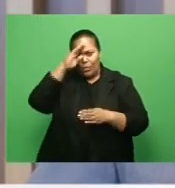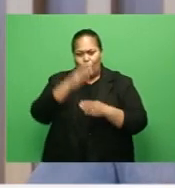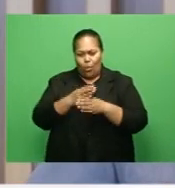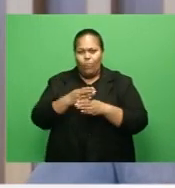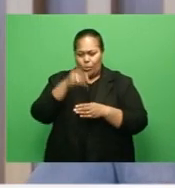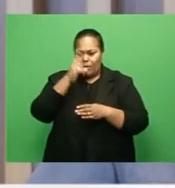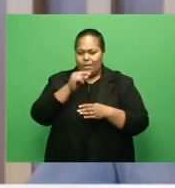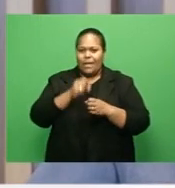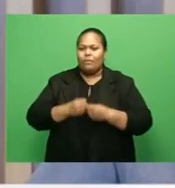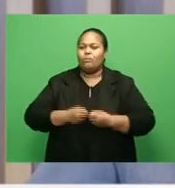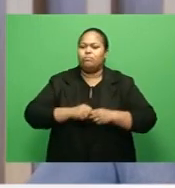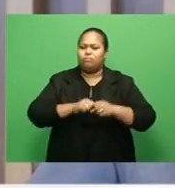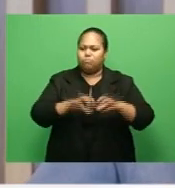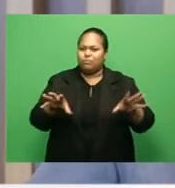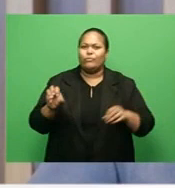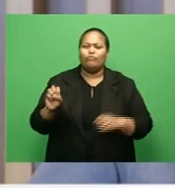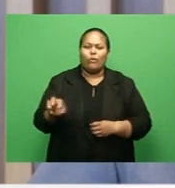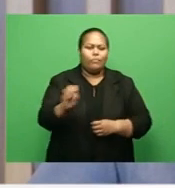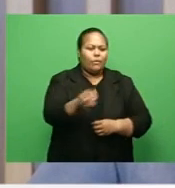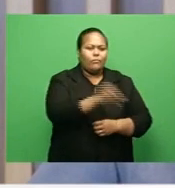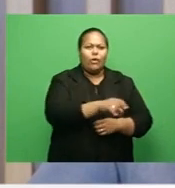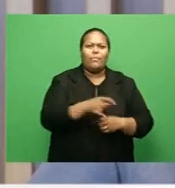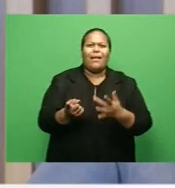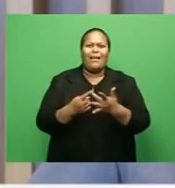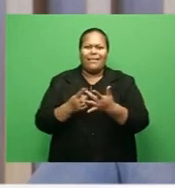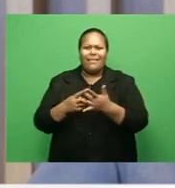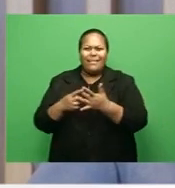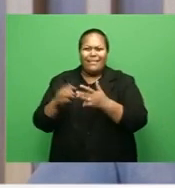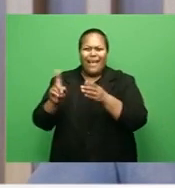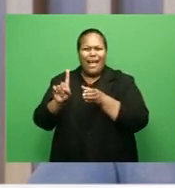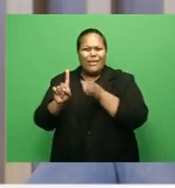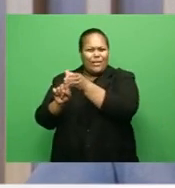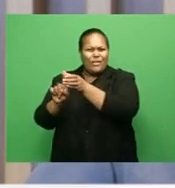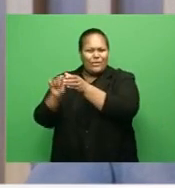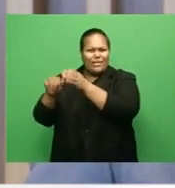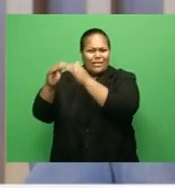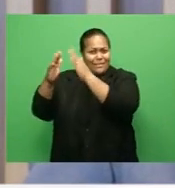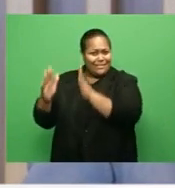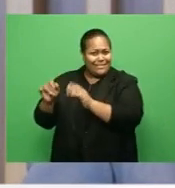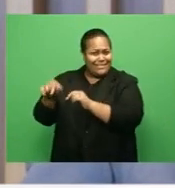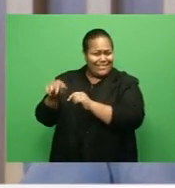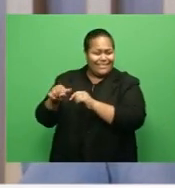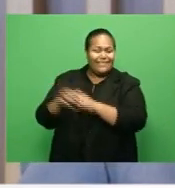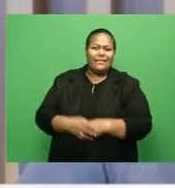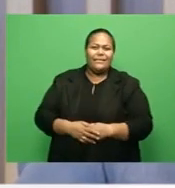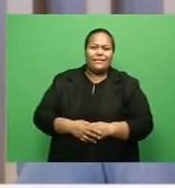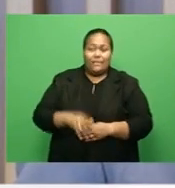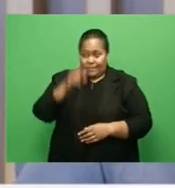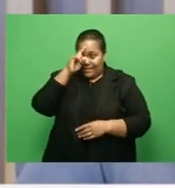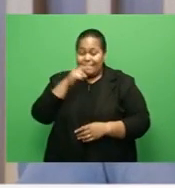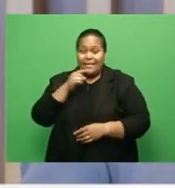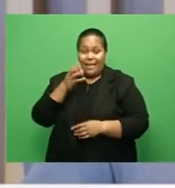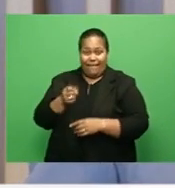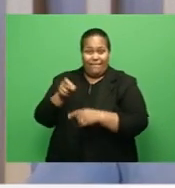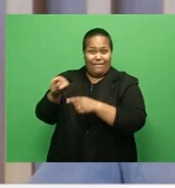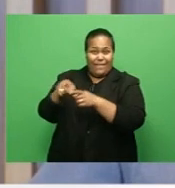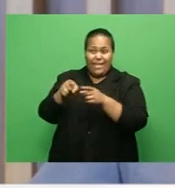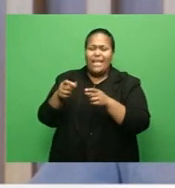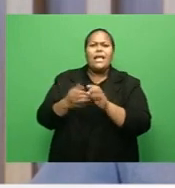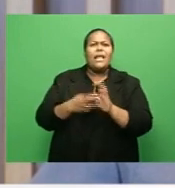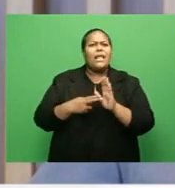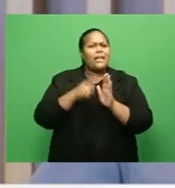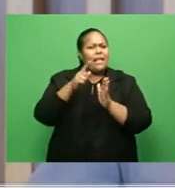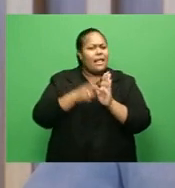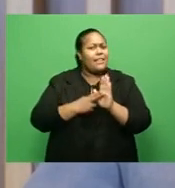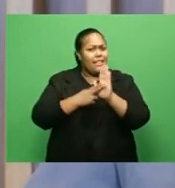have our isolation facilities for those who are sick with border quarantine COVID-19 in Nadi and Lotoka, we also